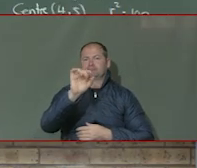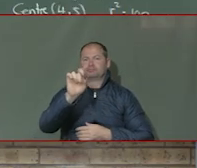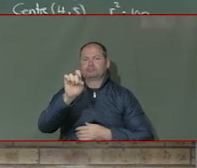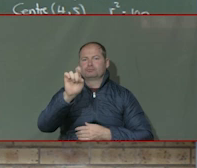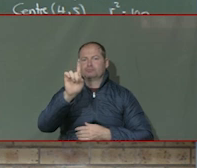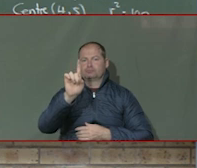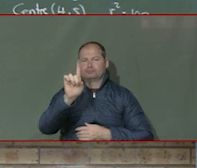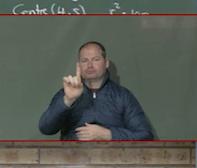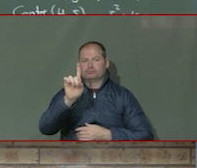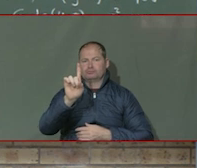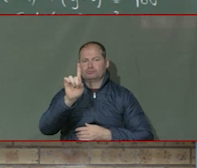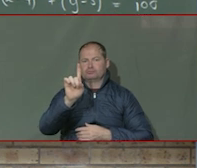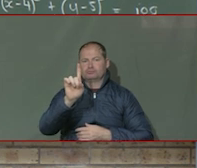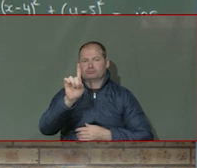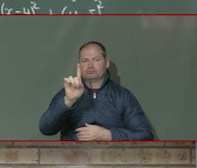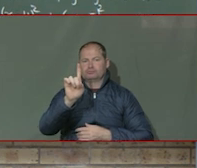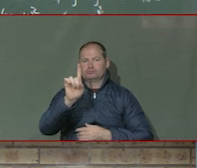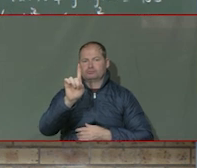3.1,